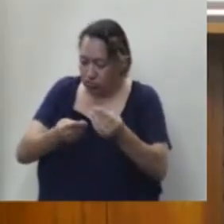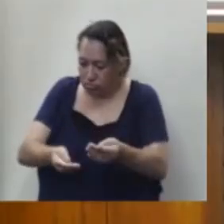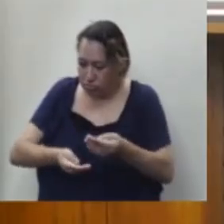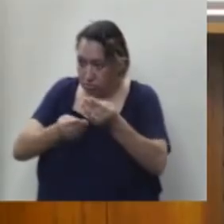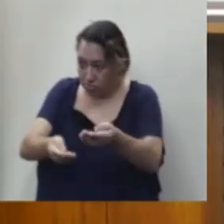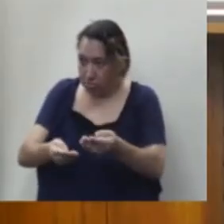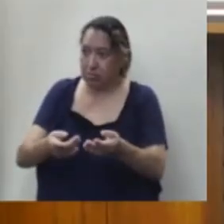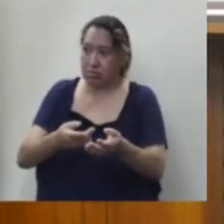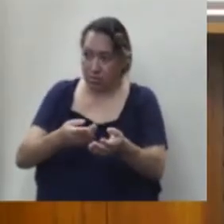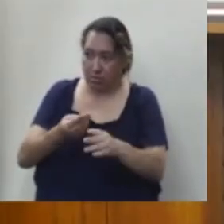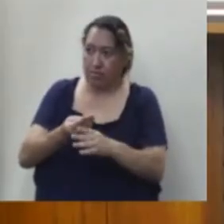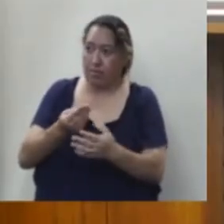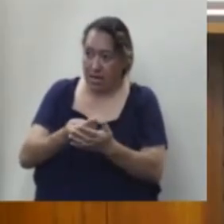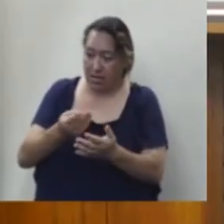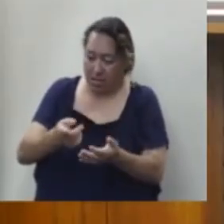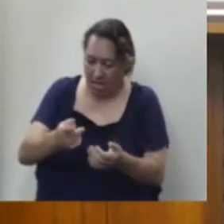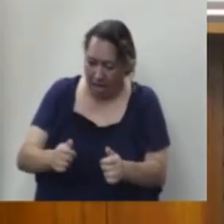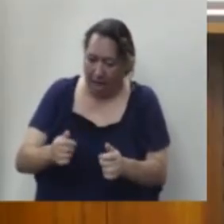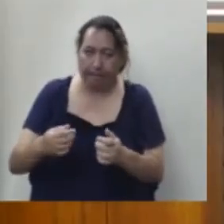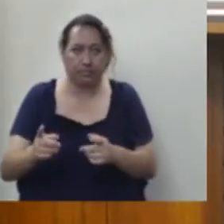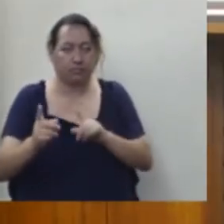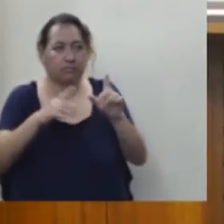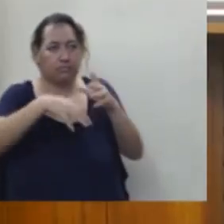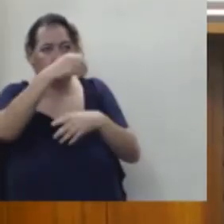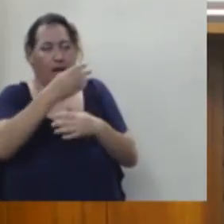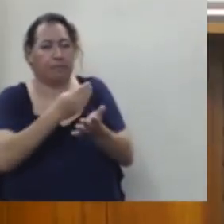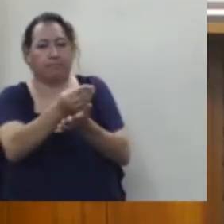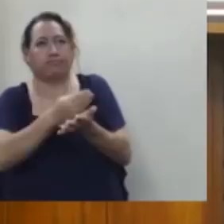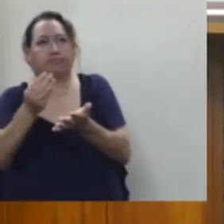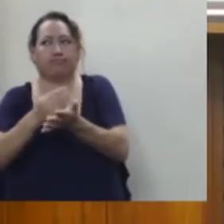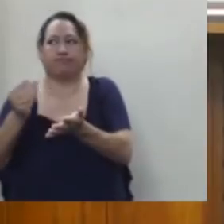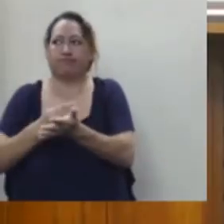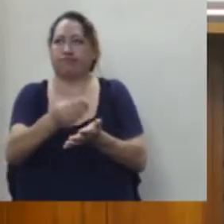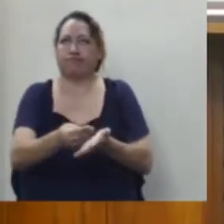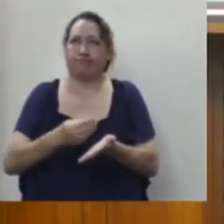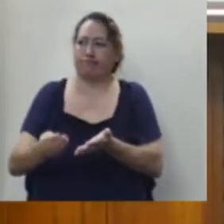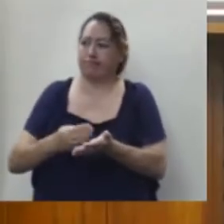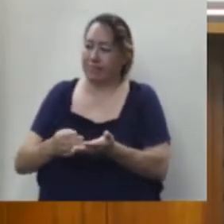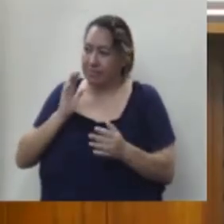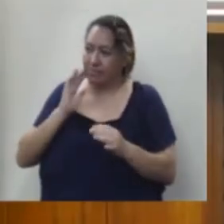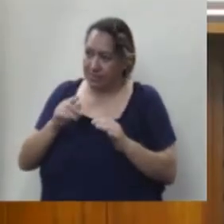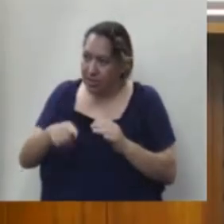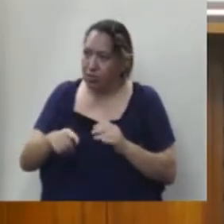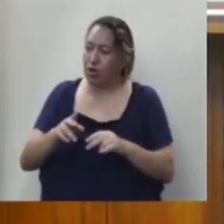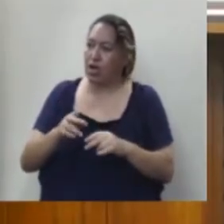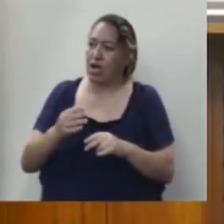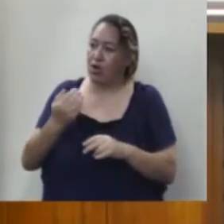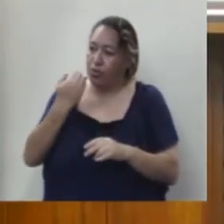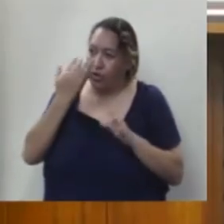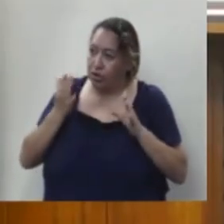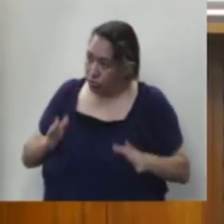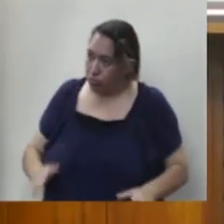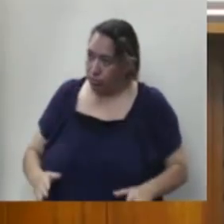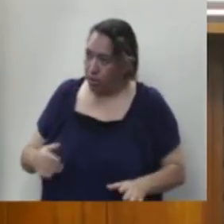restrictions, they will go out there and as consumers will consume the goods and services that our private